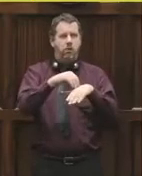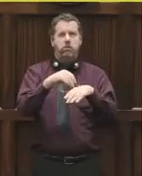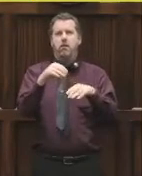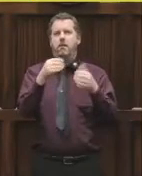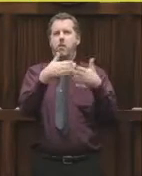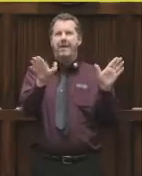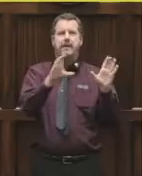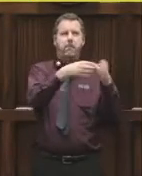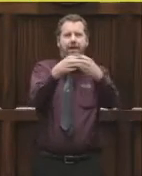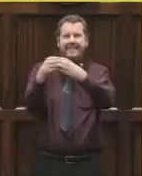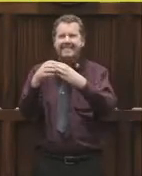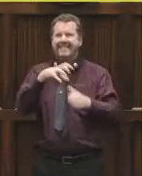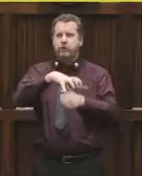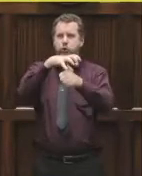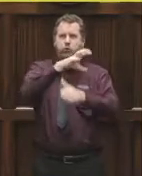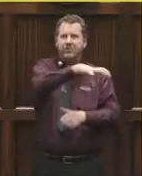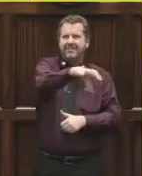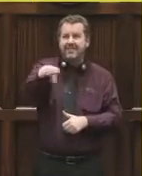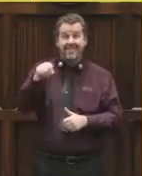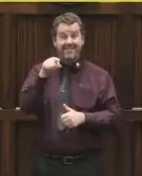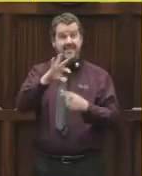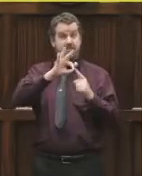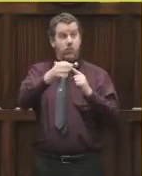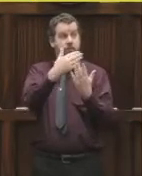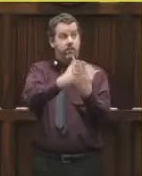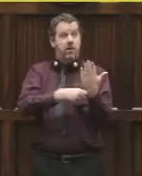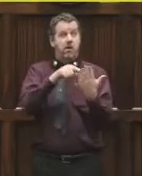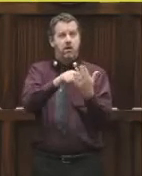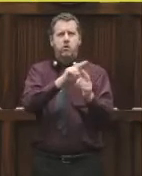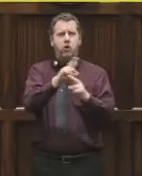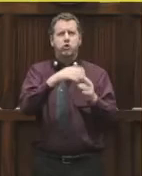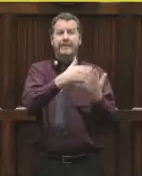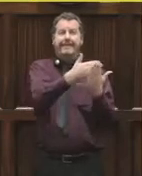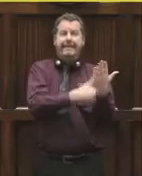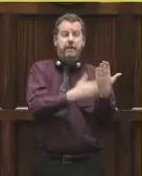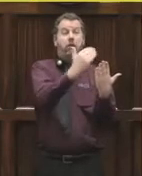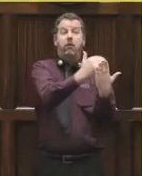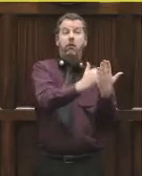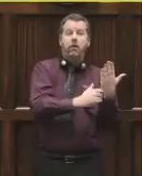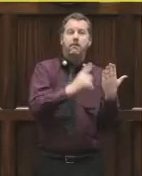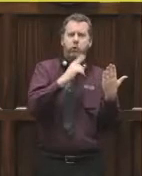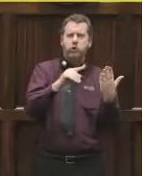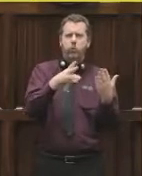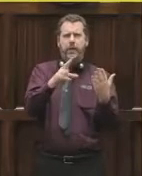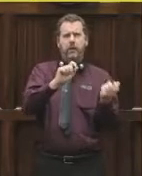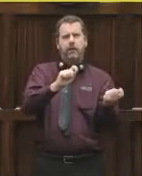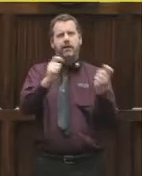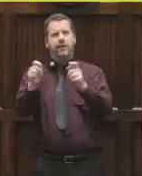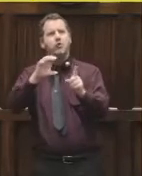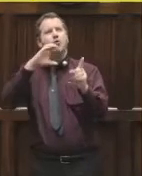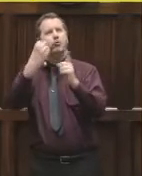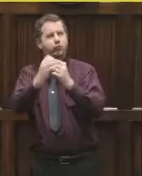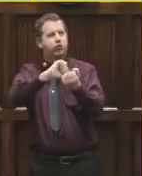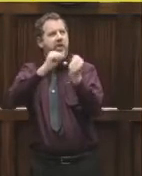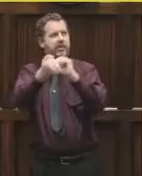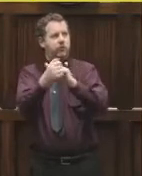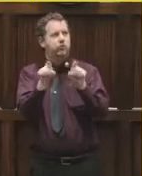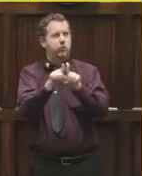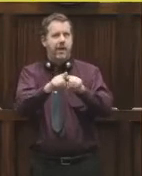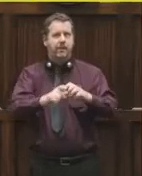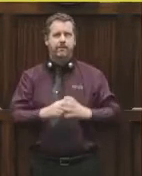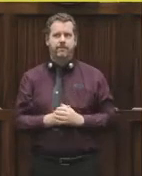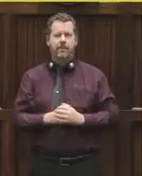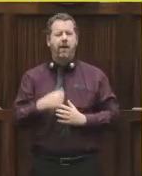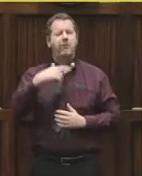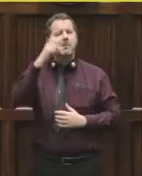institutions. That's the important point of this legislation. Not just the legal provision, but the cultural change it will usher in. And I can